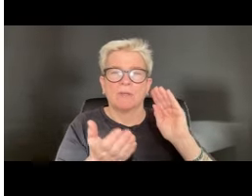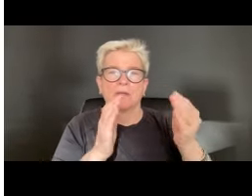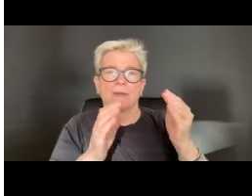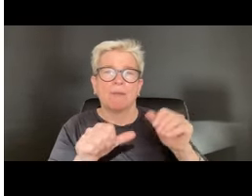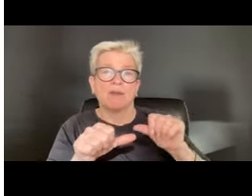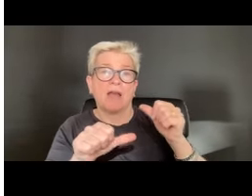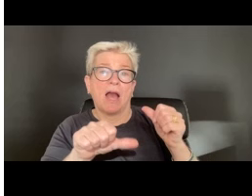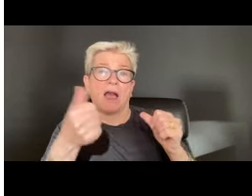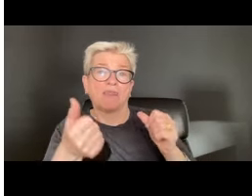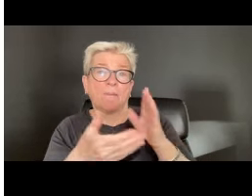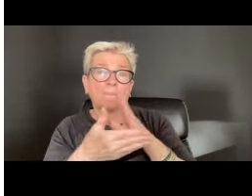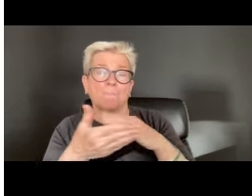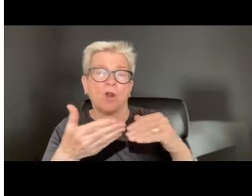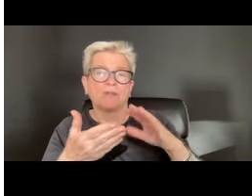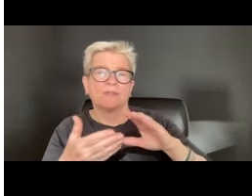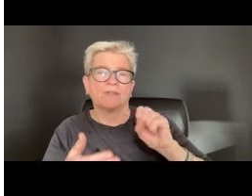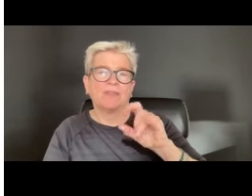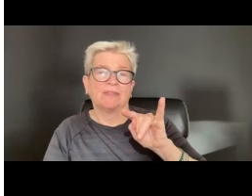has